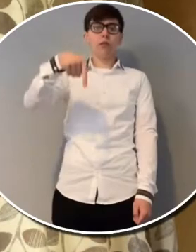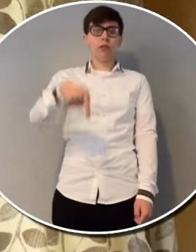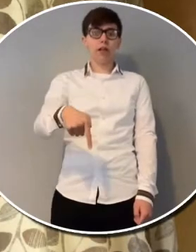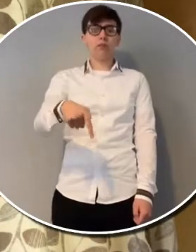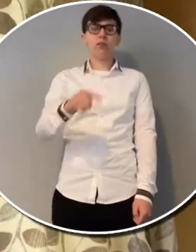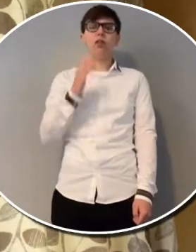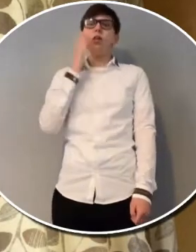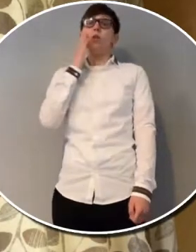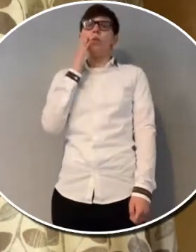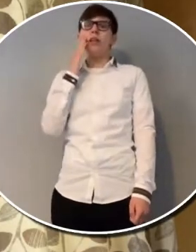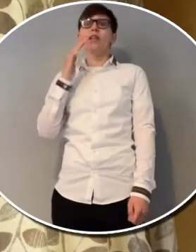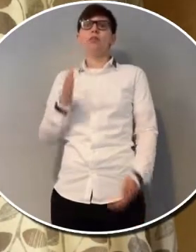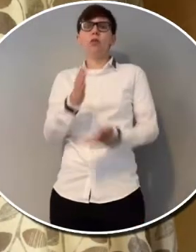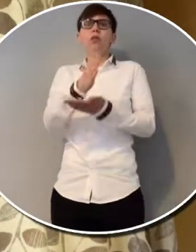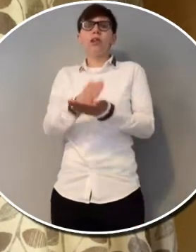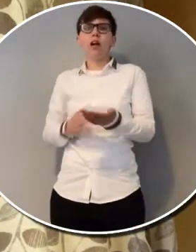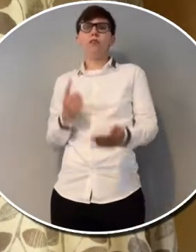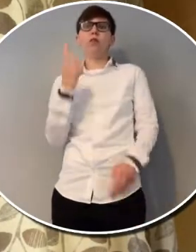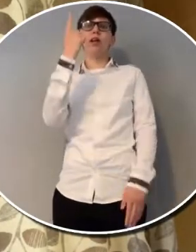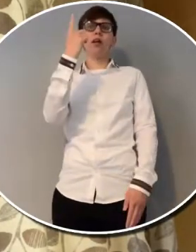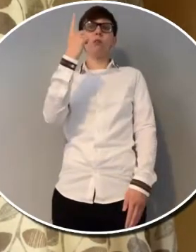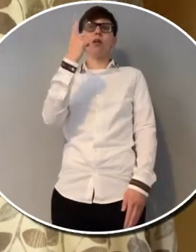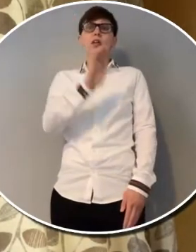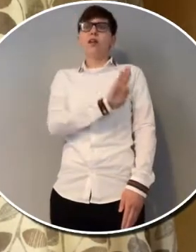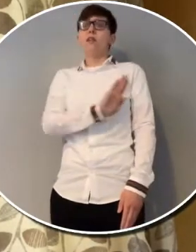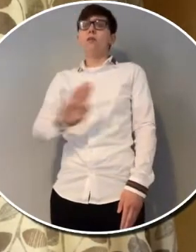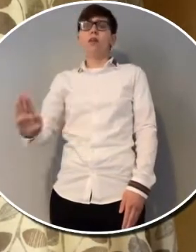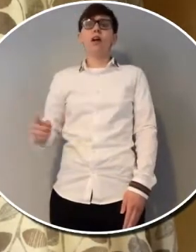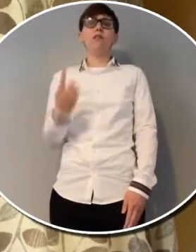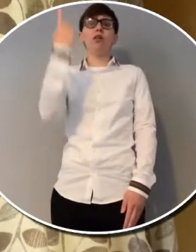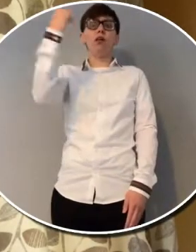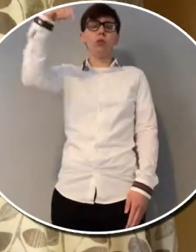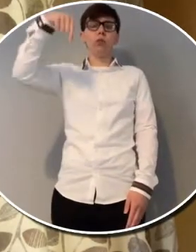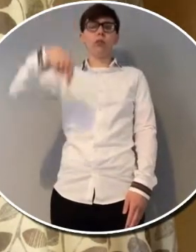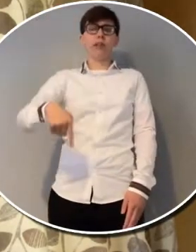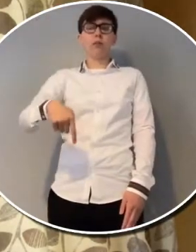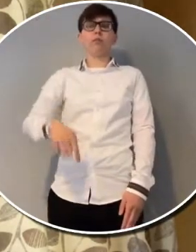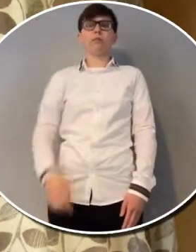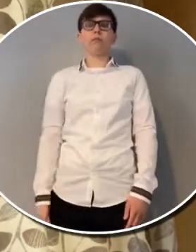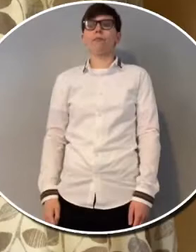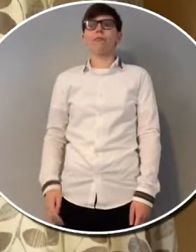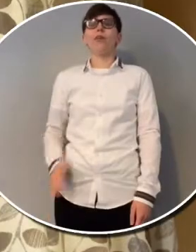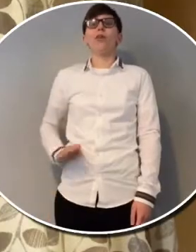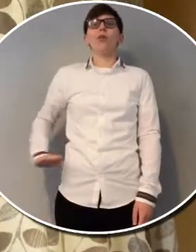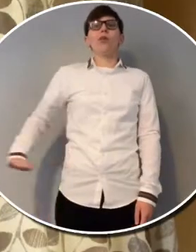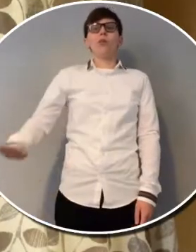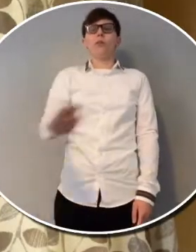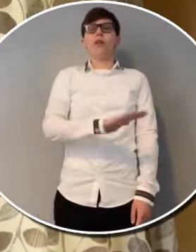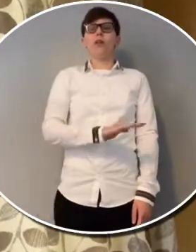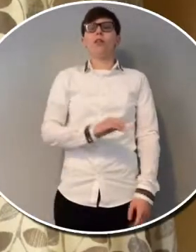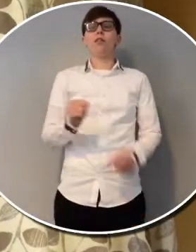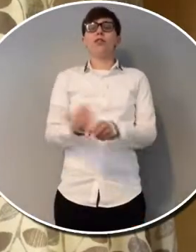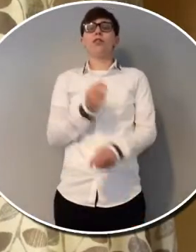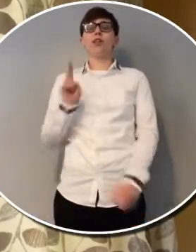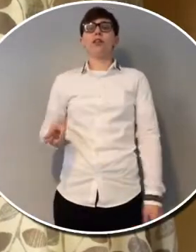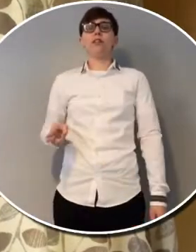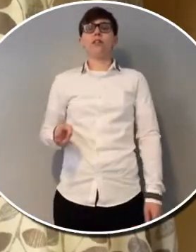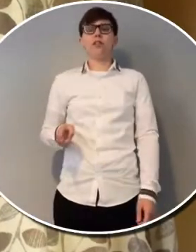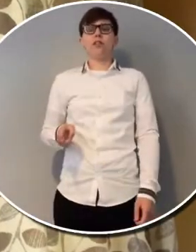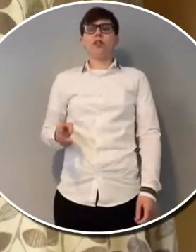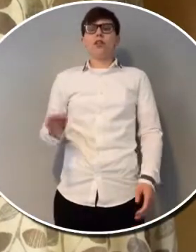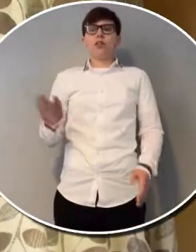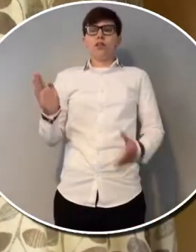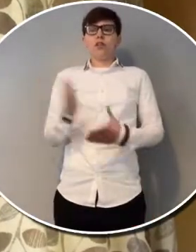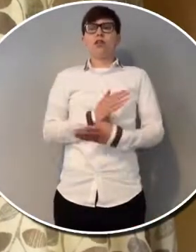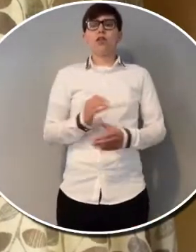nor down. Should you have another go at that one? Get moving again, ready? Oh, the Grand Old Duke of